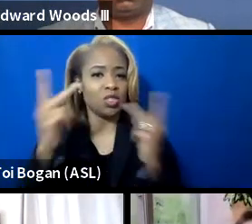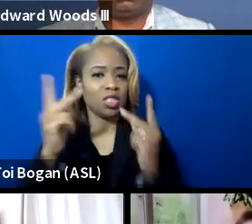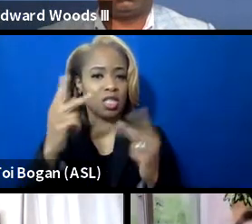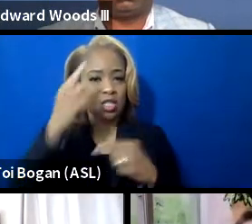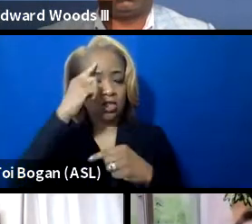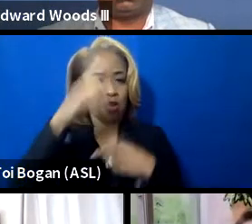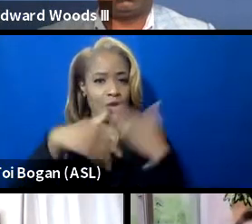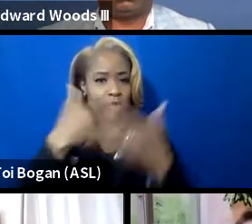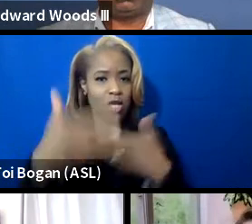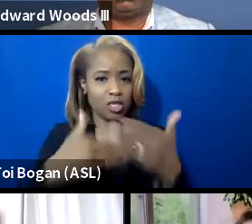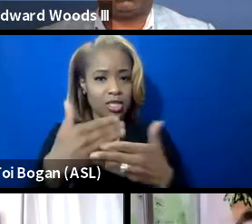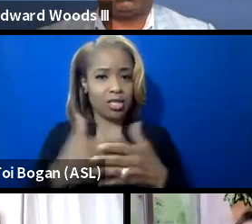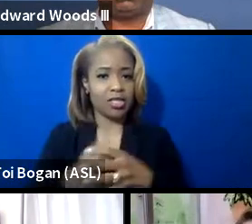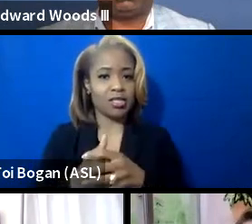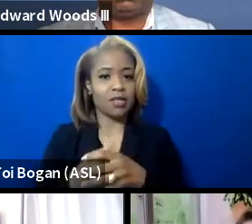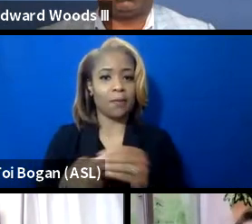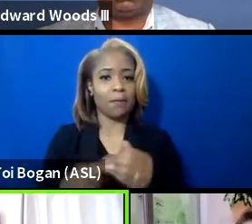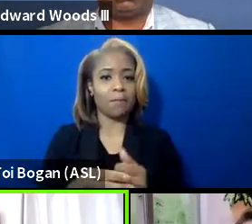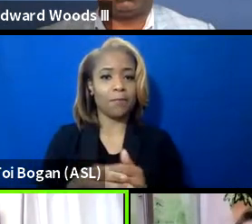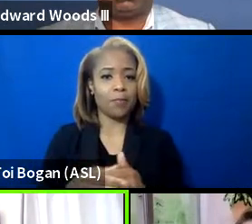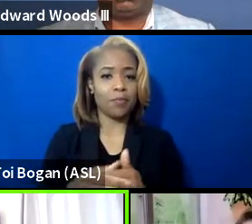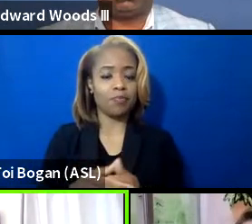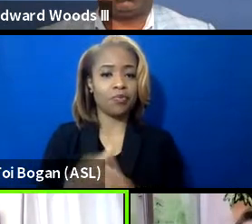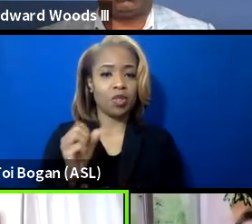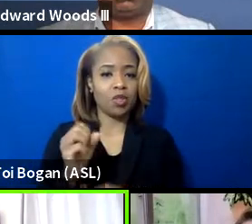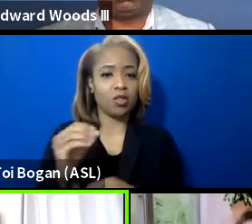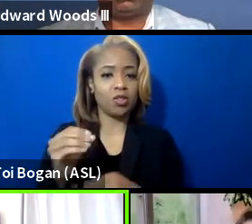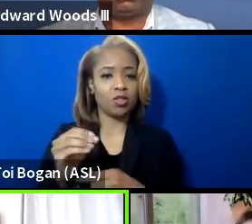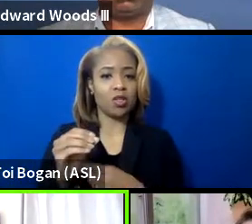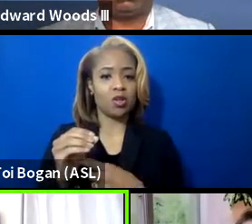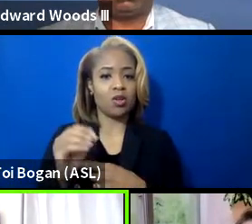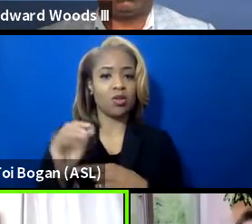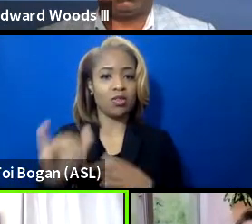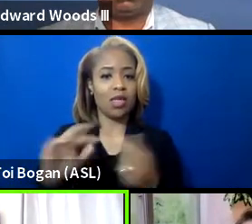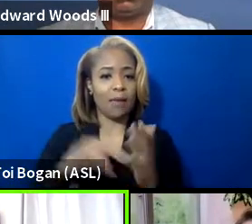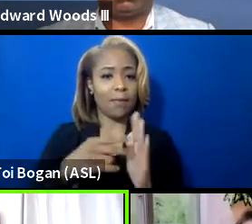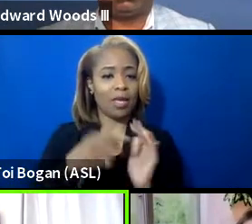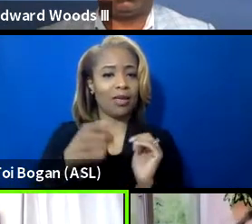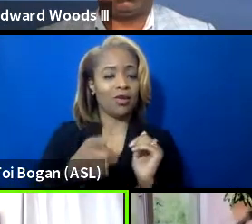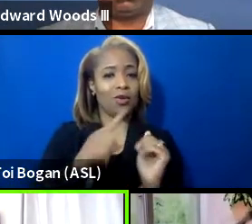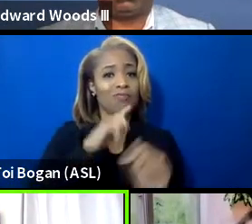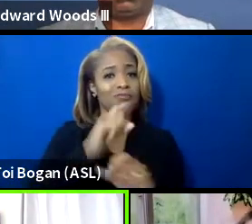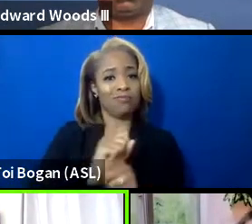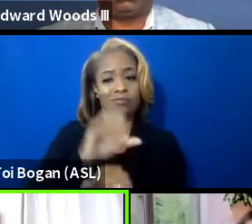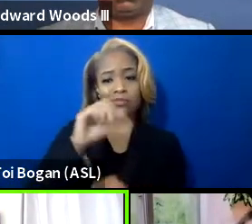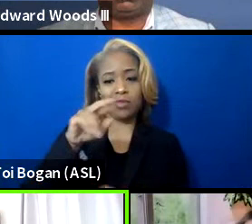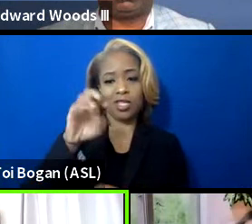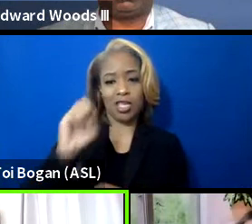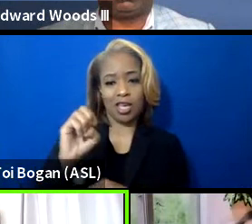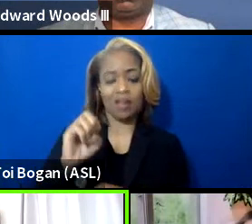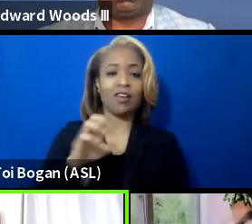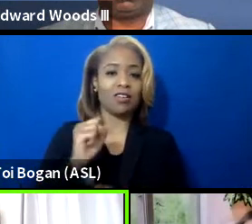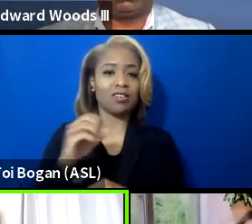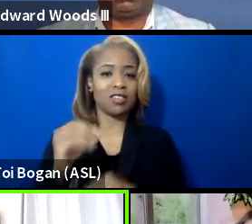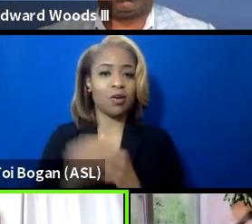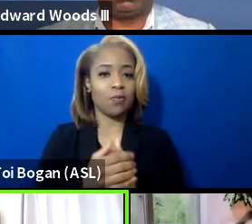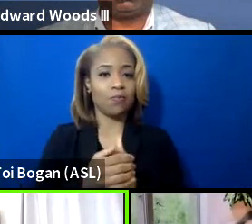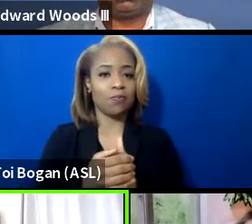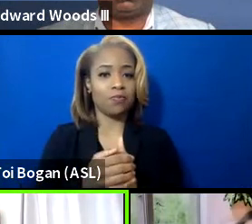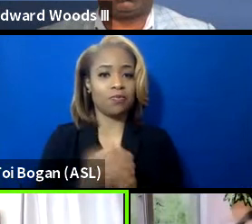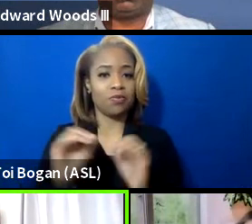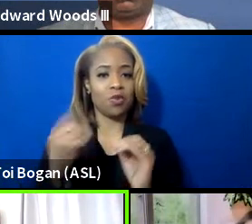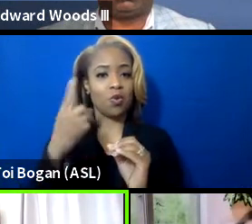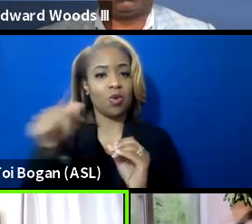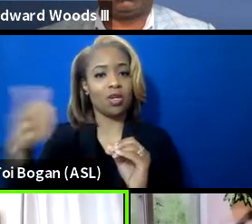we're invested. You know, that sentiment means that you care that they're interacting with us. So if no one